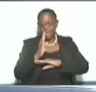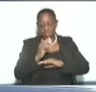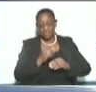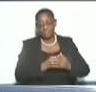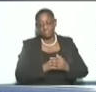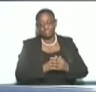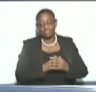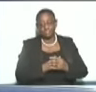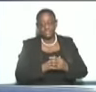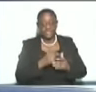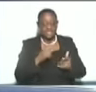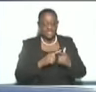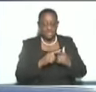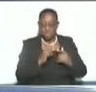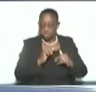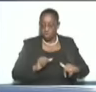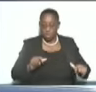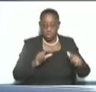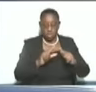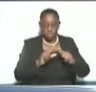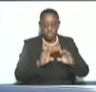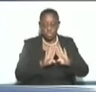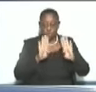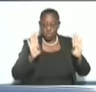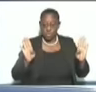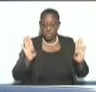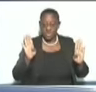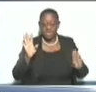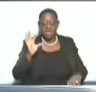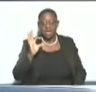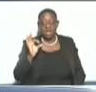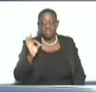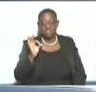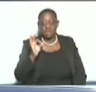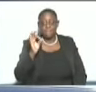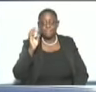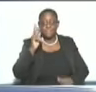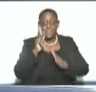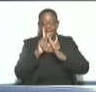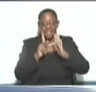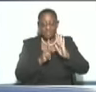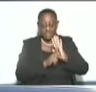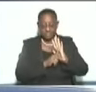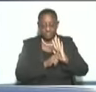Amidst all of the pomp and pageantry during the opening of Parliament, the Coalition for Independence